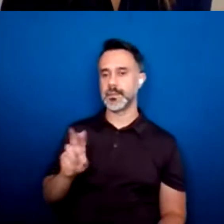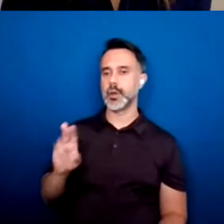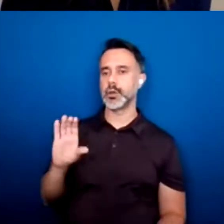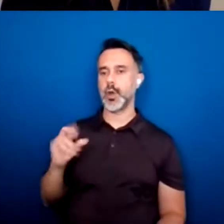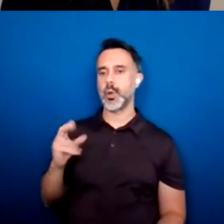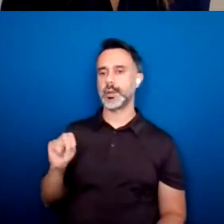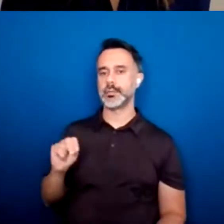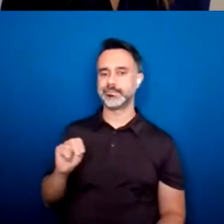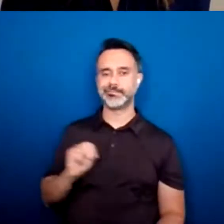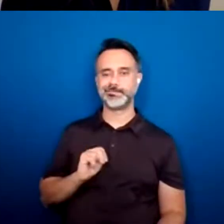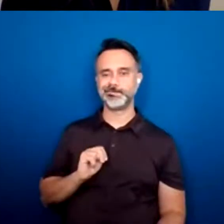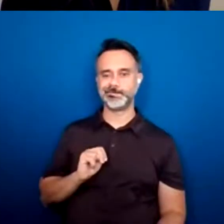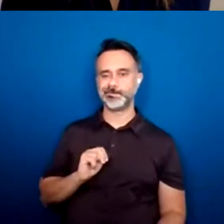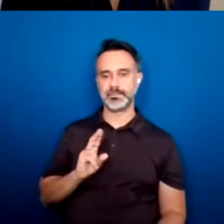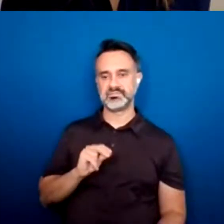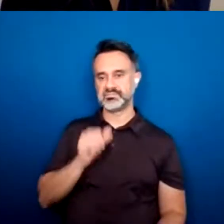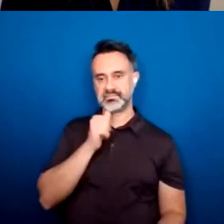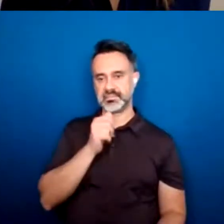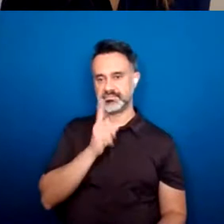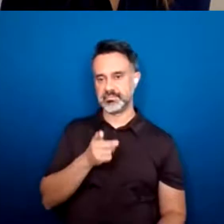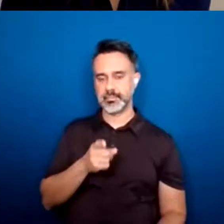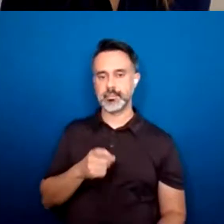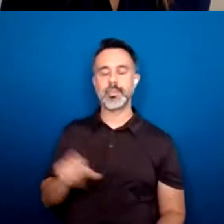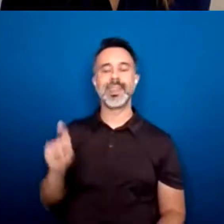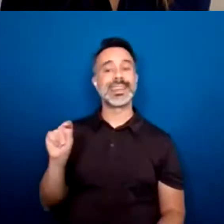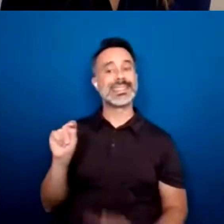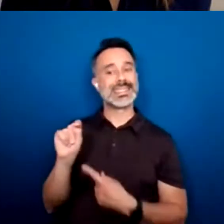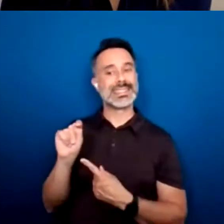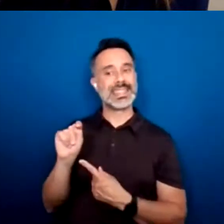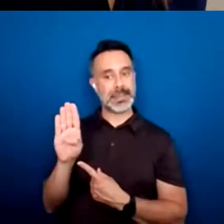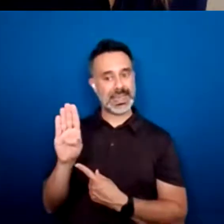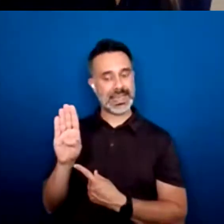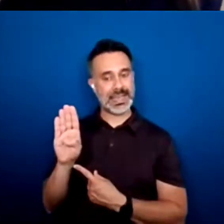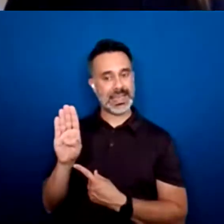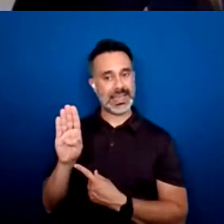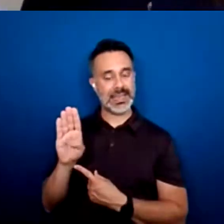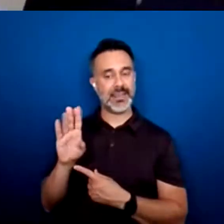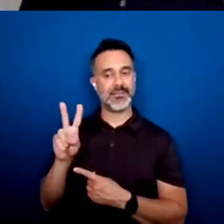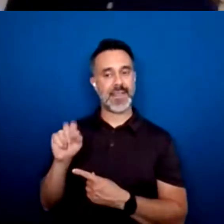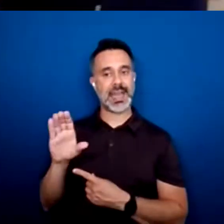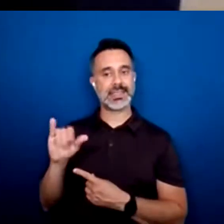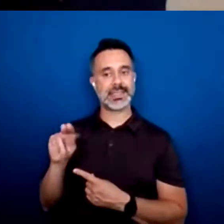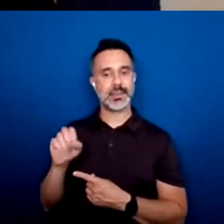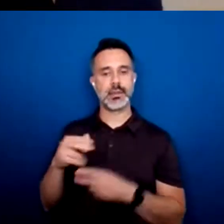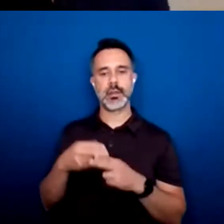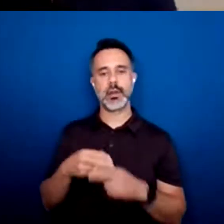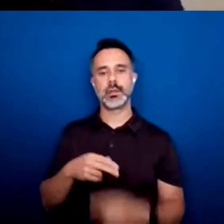No, not really. So the TB vaccine is what's called